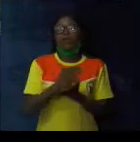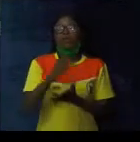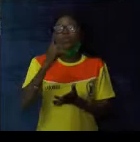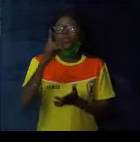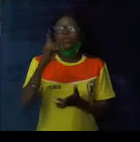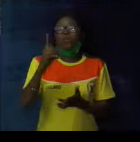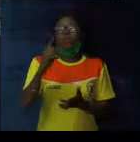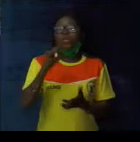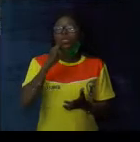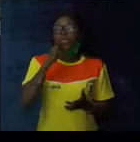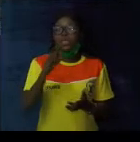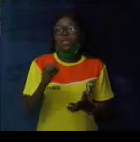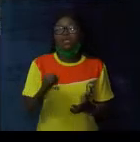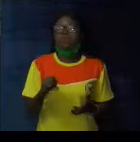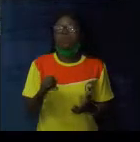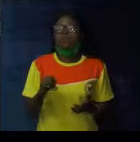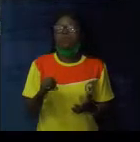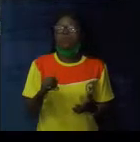Well,